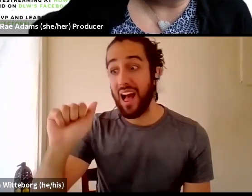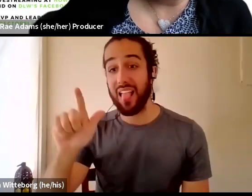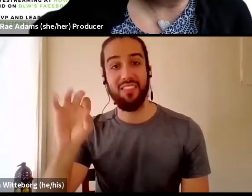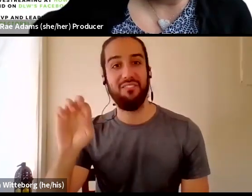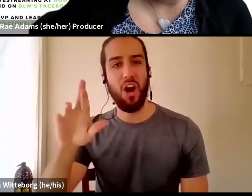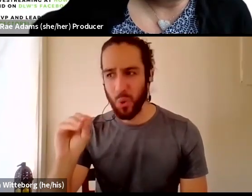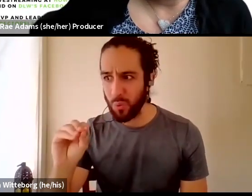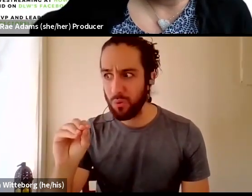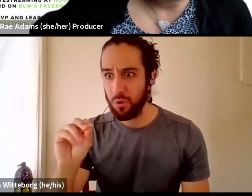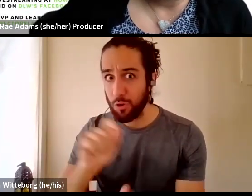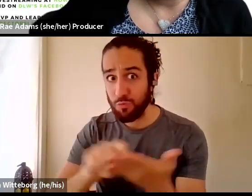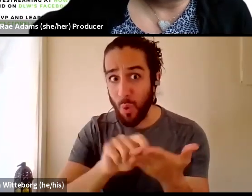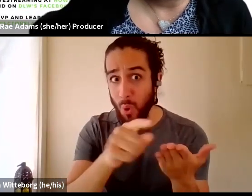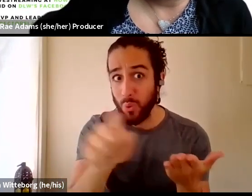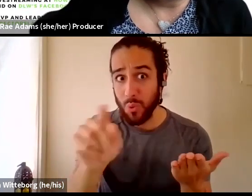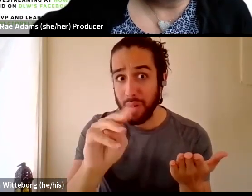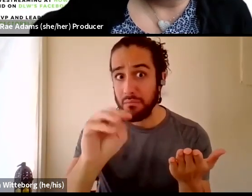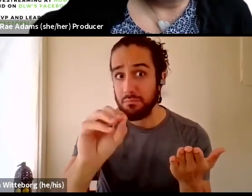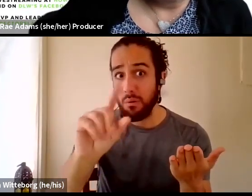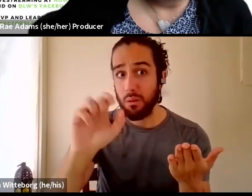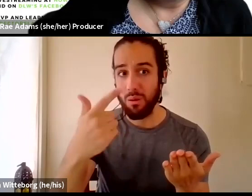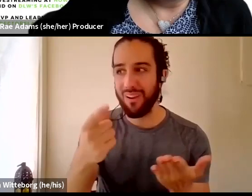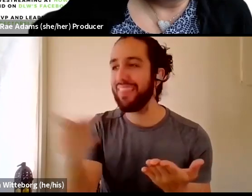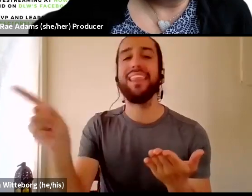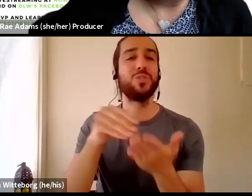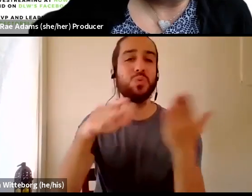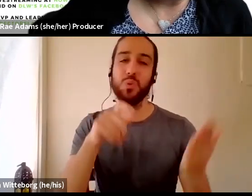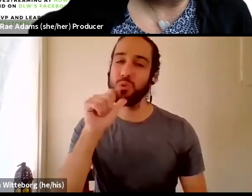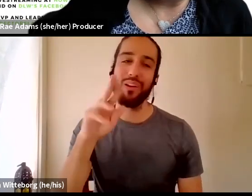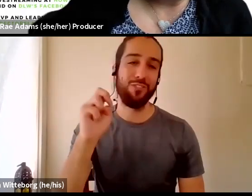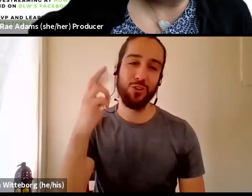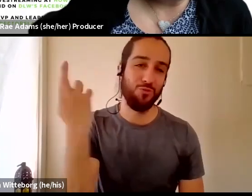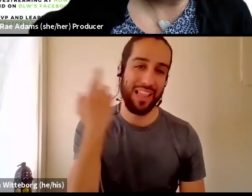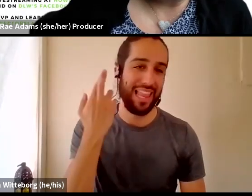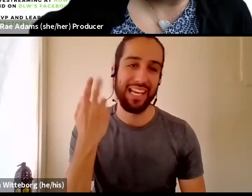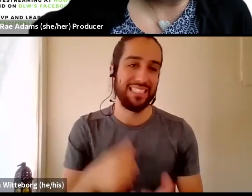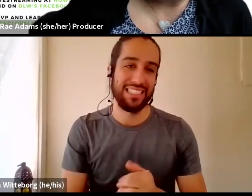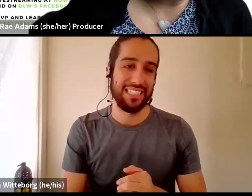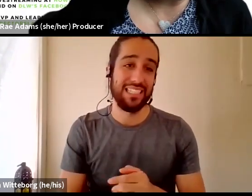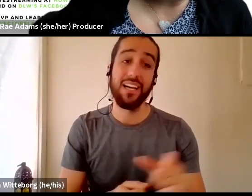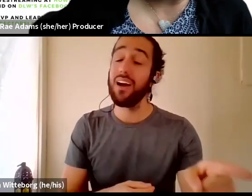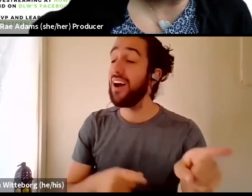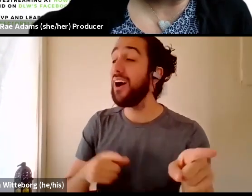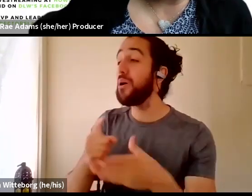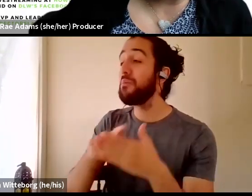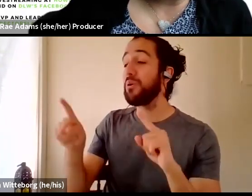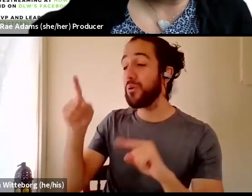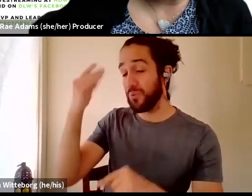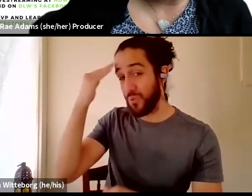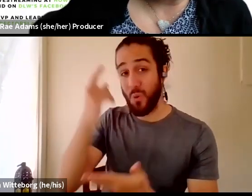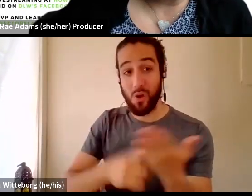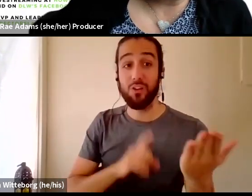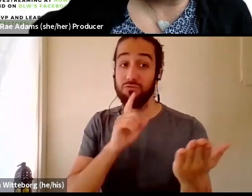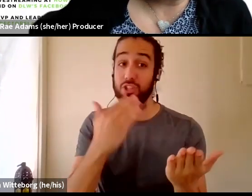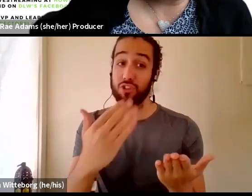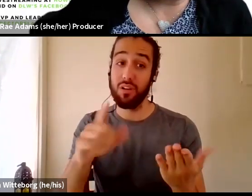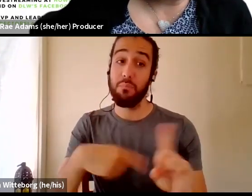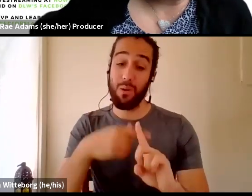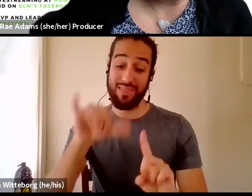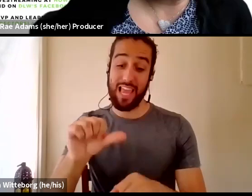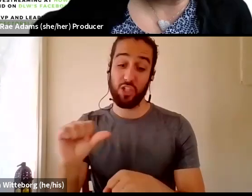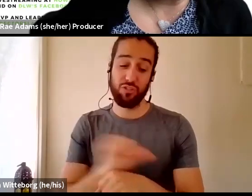like, they don't even know, do they? They don't even know. But you know what was really good about that exercise that I will say that